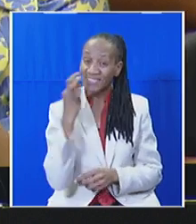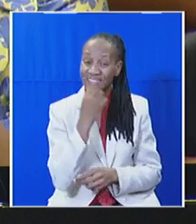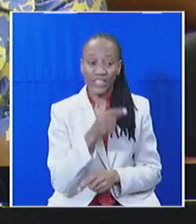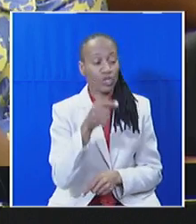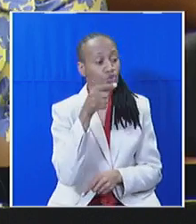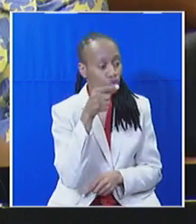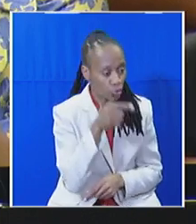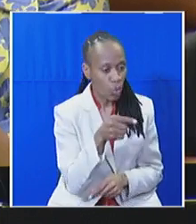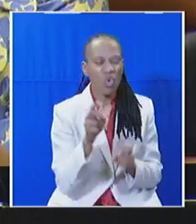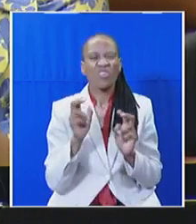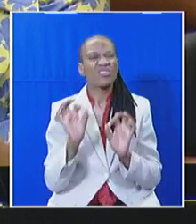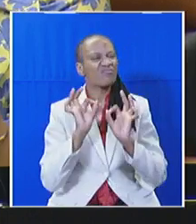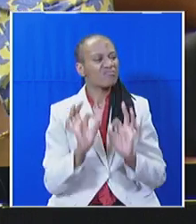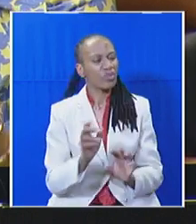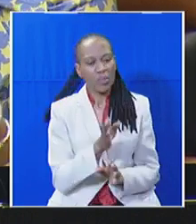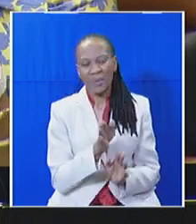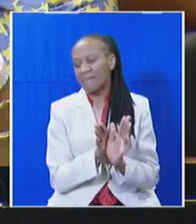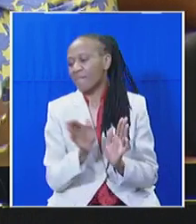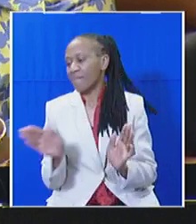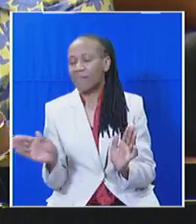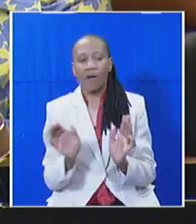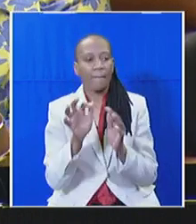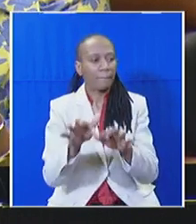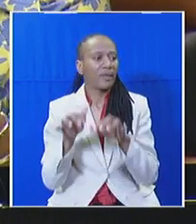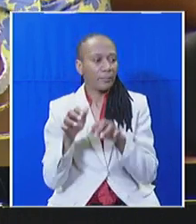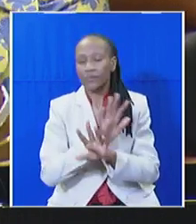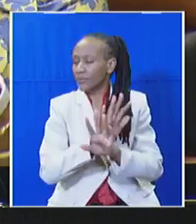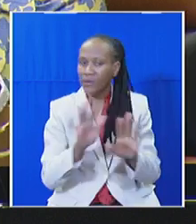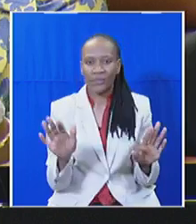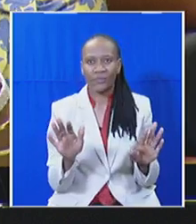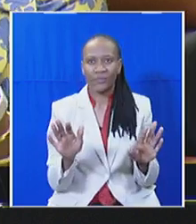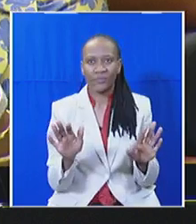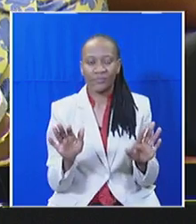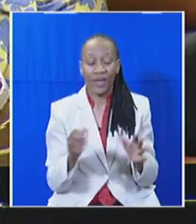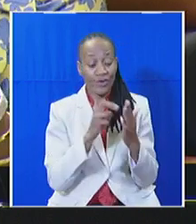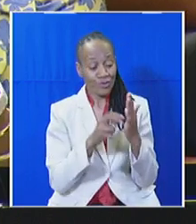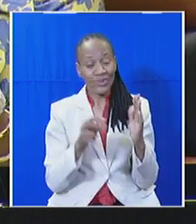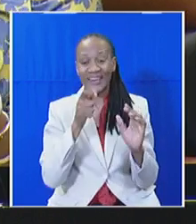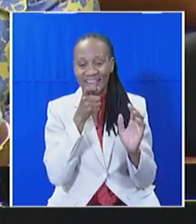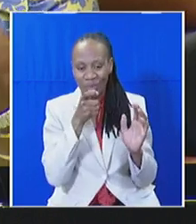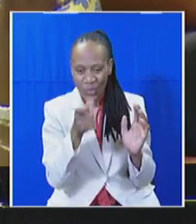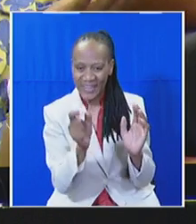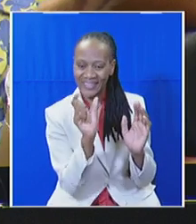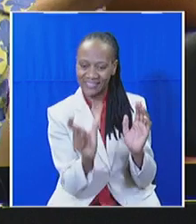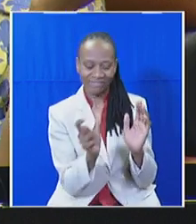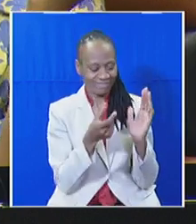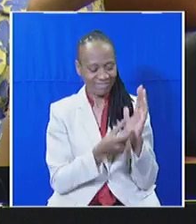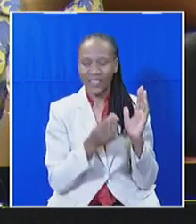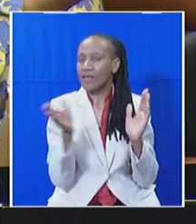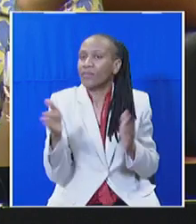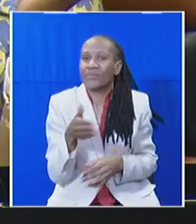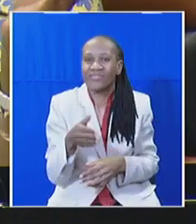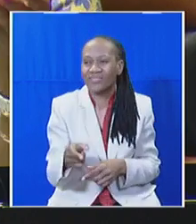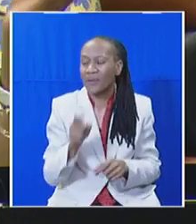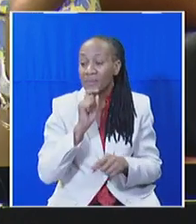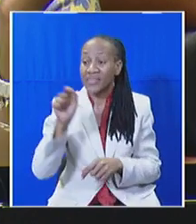you deliberately misled the House. That's what the rule requires. So he was just